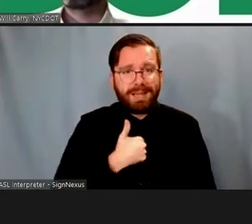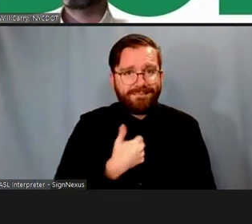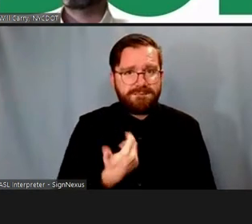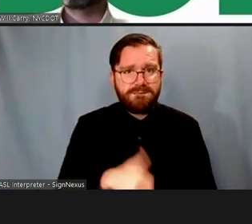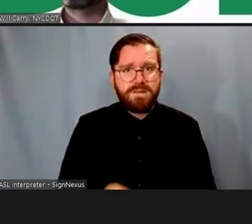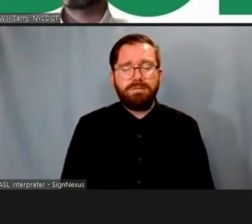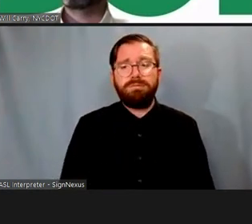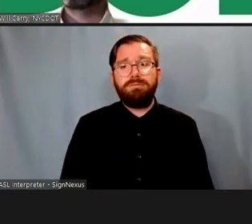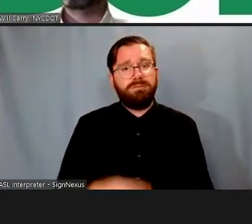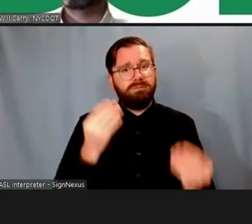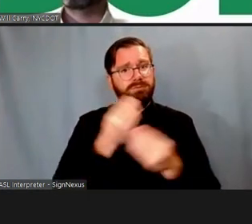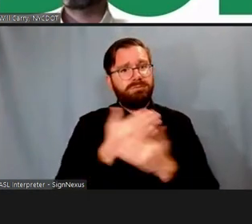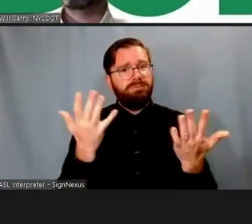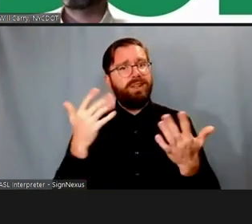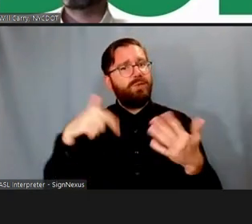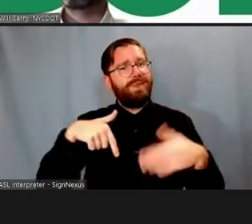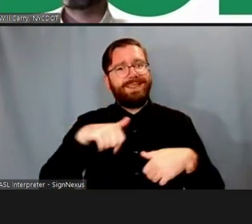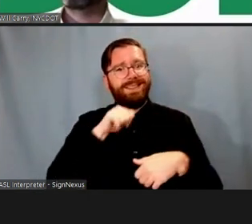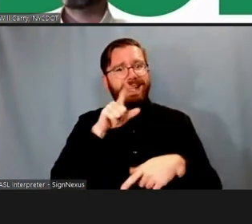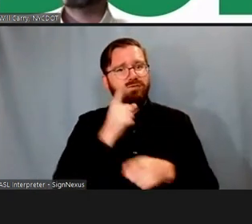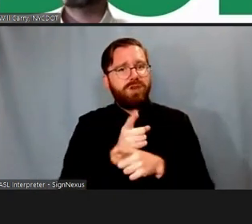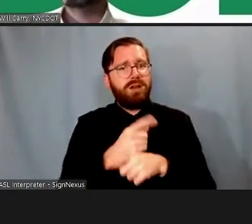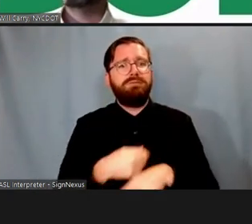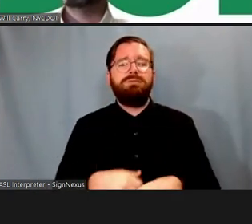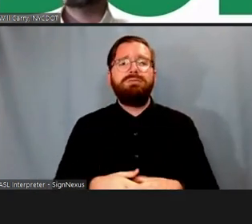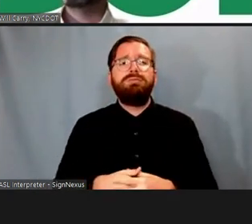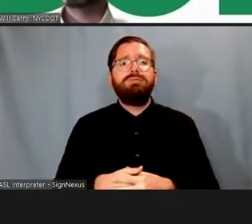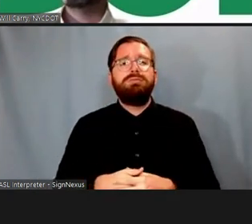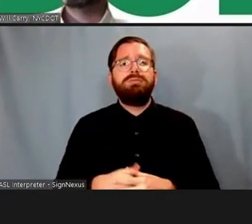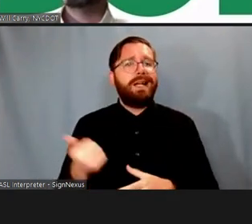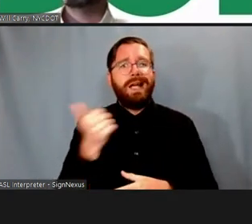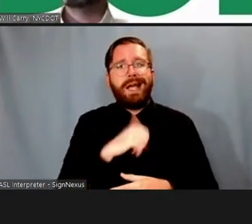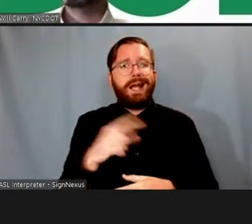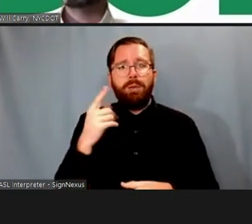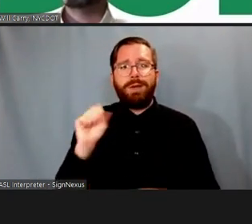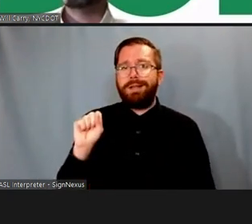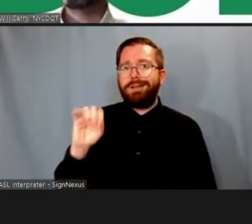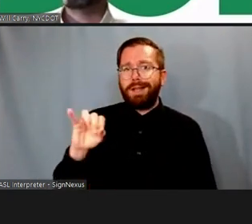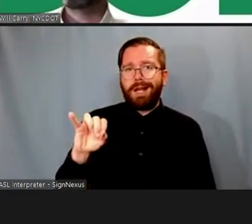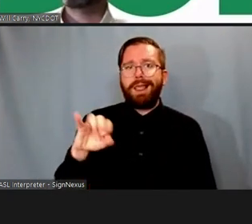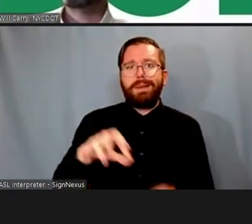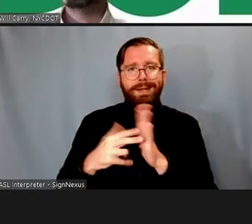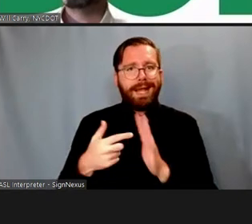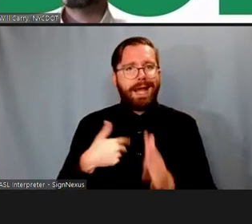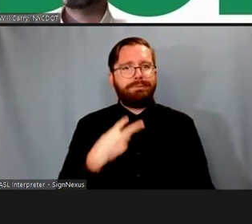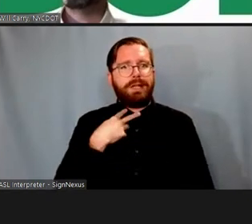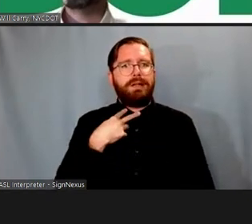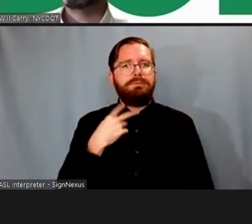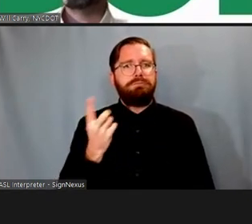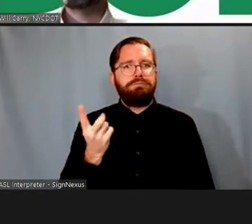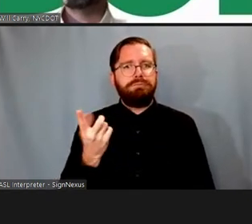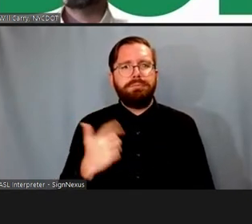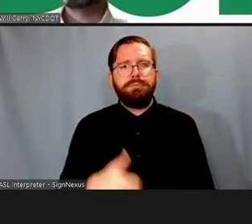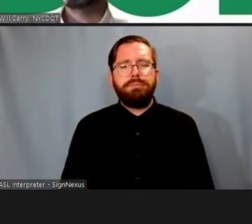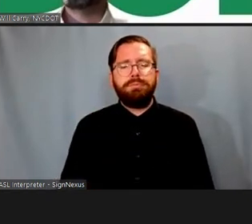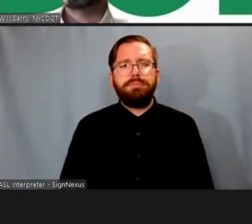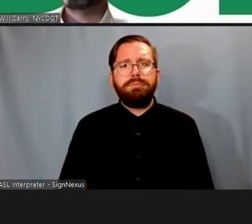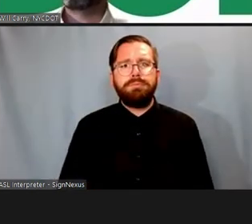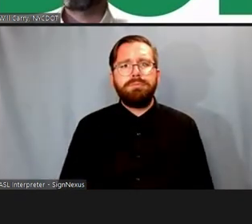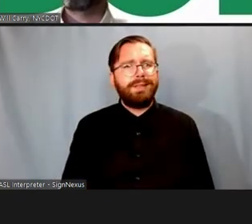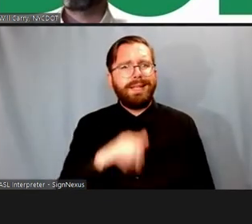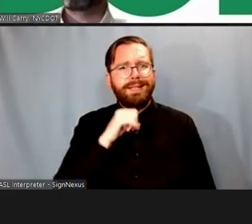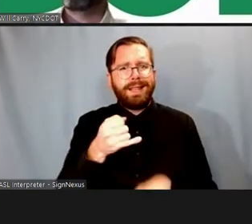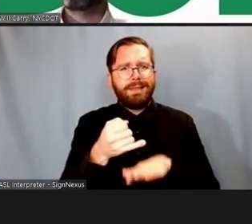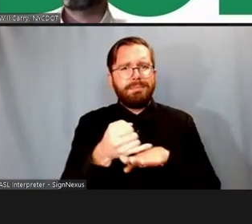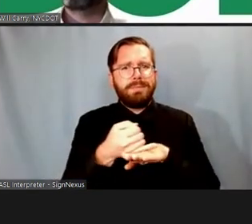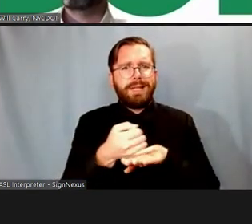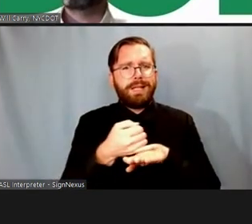non-starter from anybody on the uh on the on the on the island because then i'm trapped this isn't the peninsula i don't care what